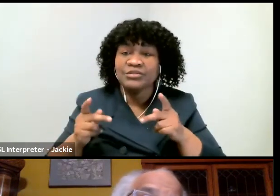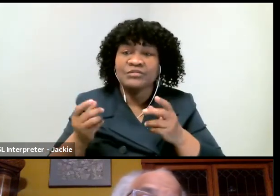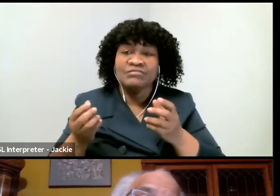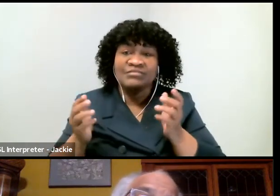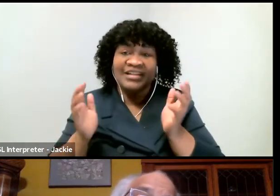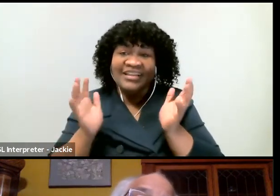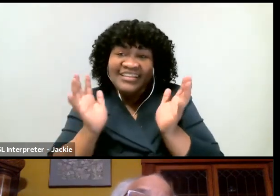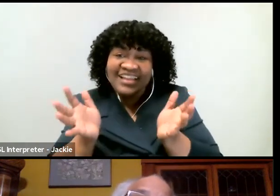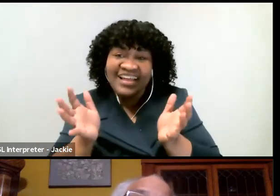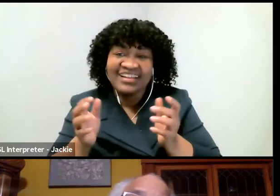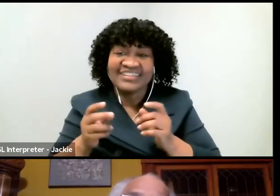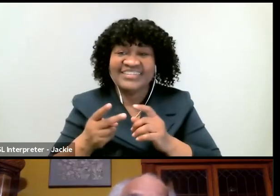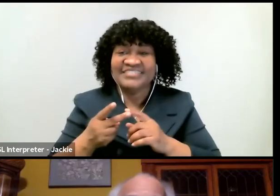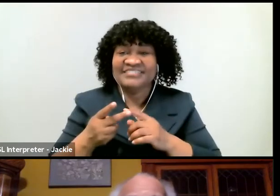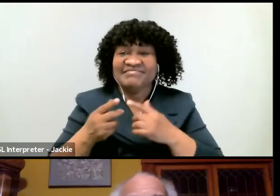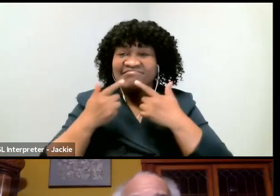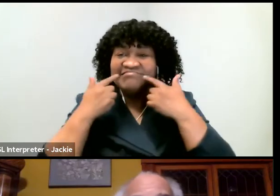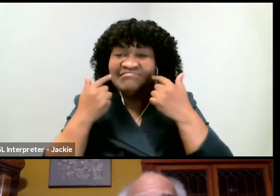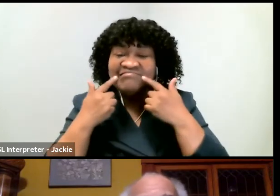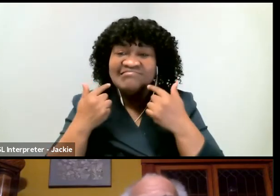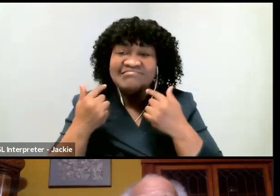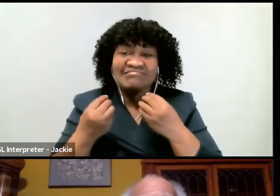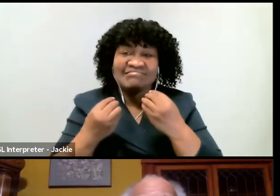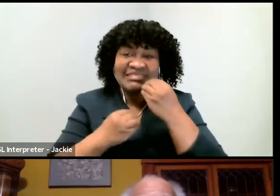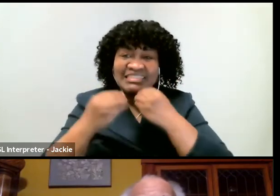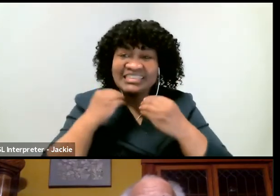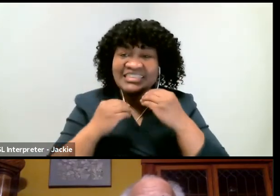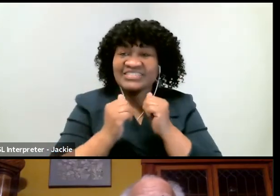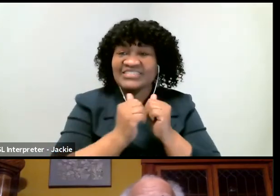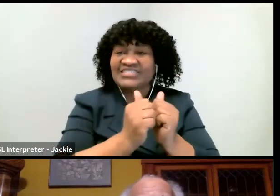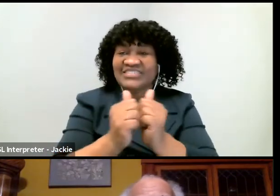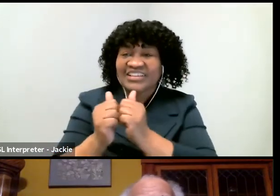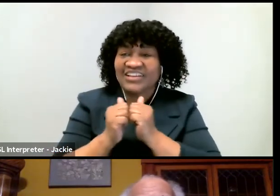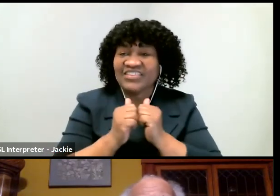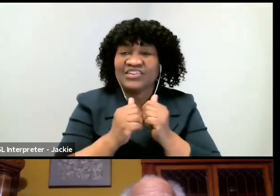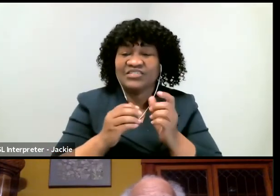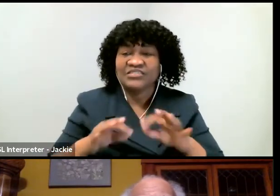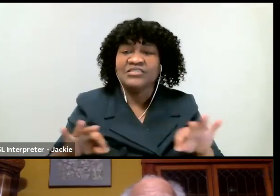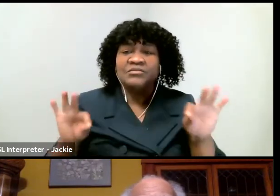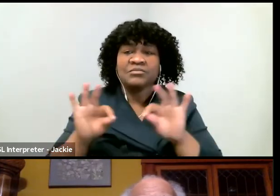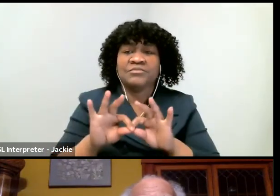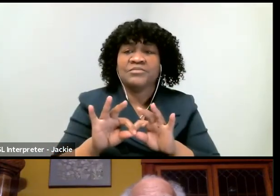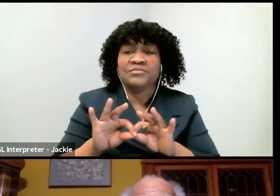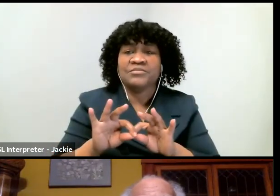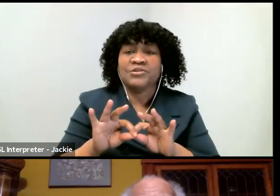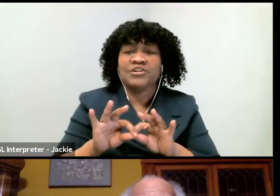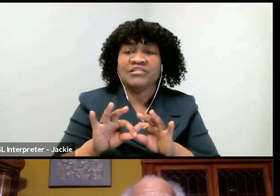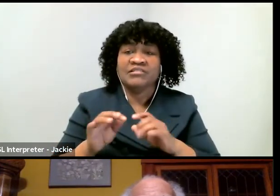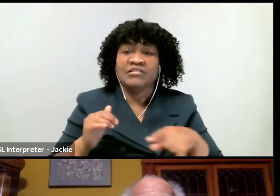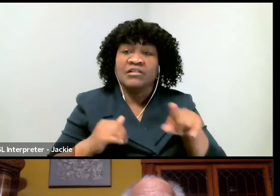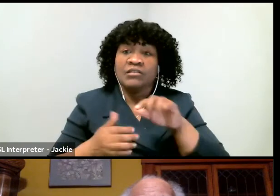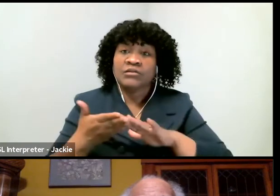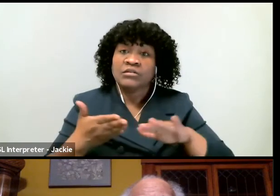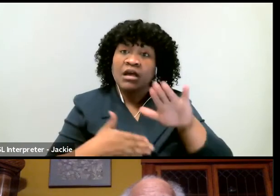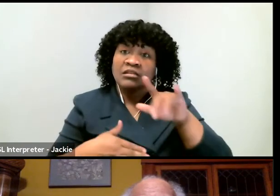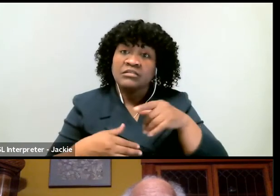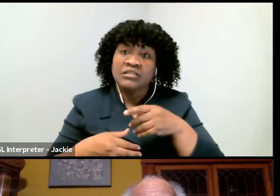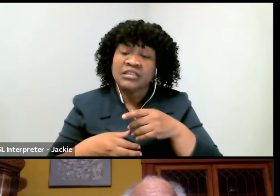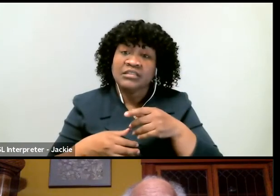and talking and stuff like that, that's important. And that's one of the things that those institutions that you